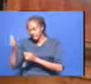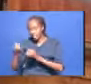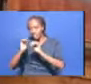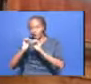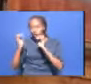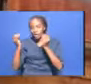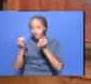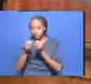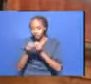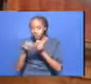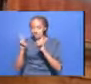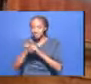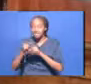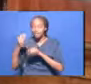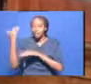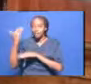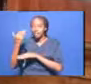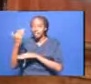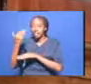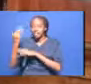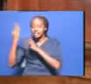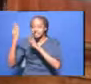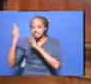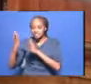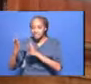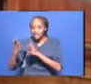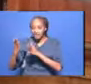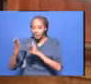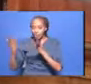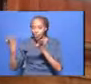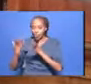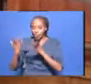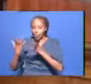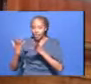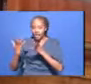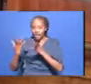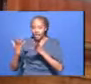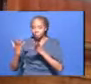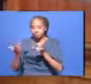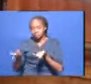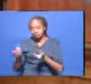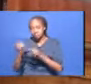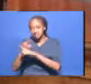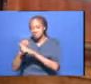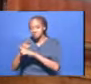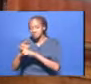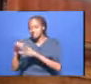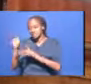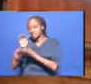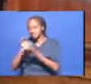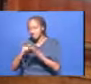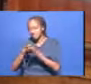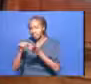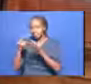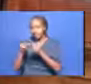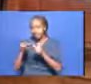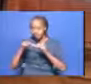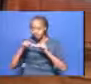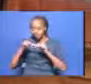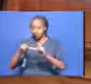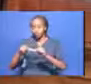I lecture in the International Peace Support, you know, Center. So I'm still